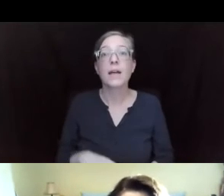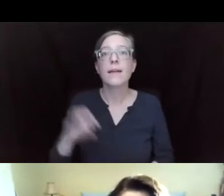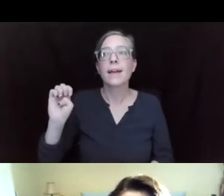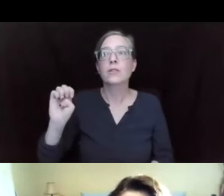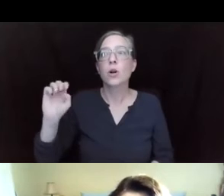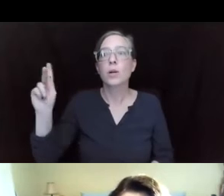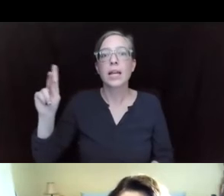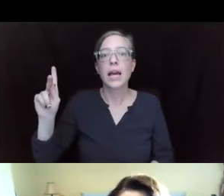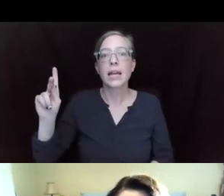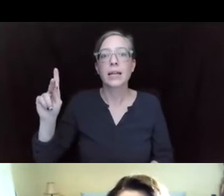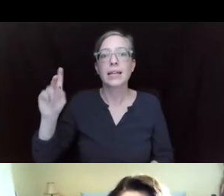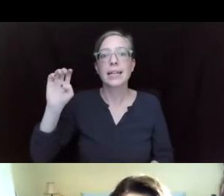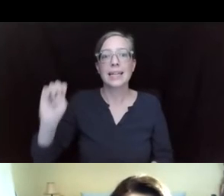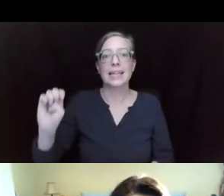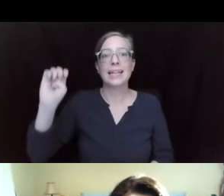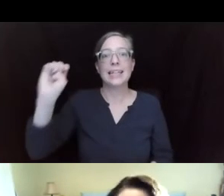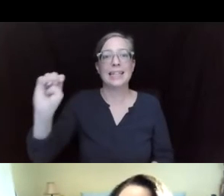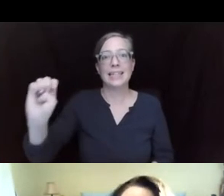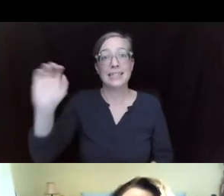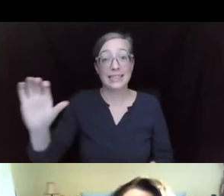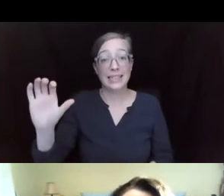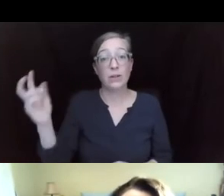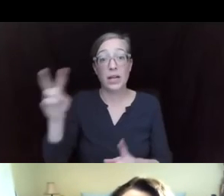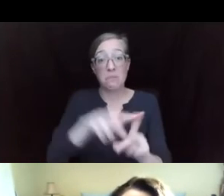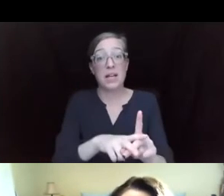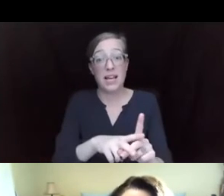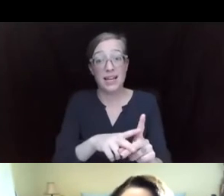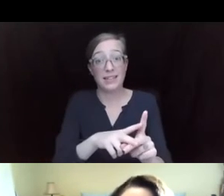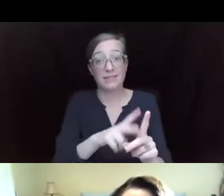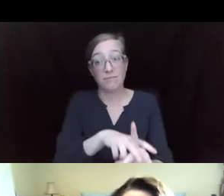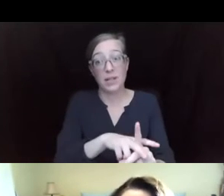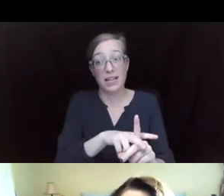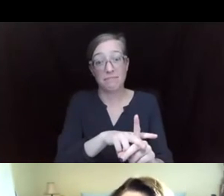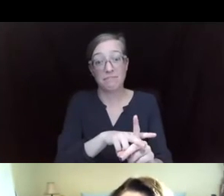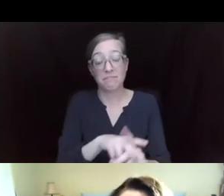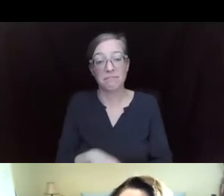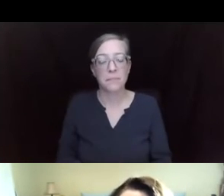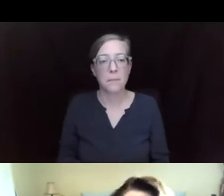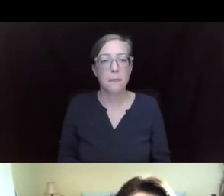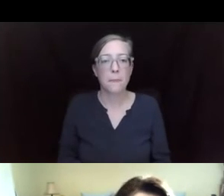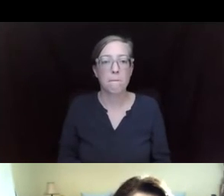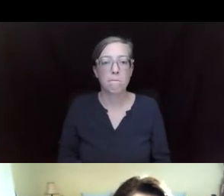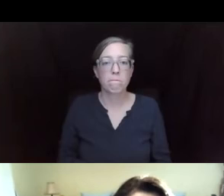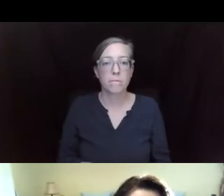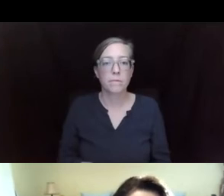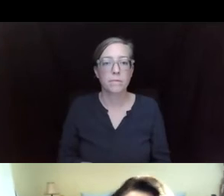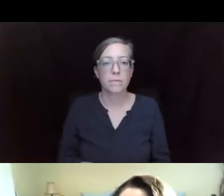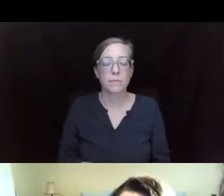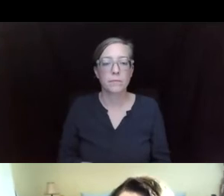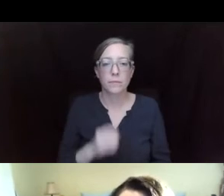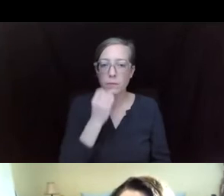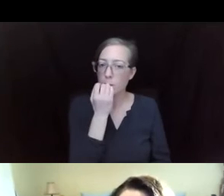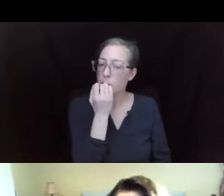equilibrium condition with insulating poles. Let me show you. You saw from my videos that we can trap particles between those poles. And I